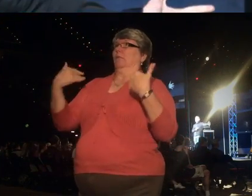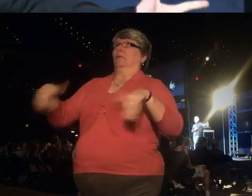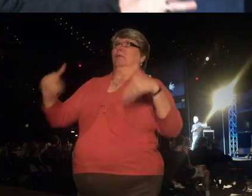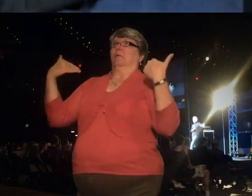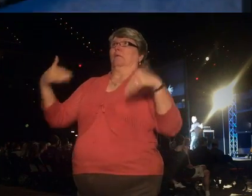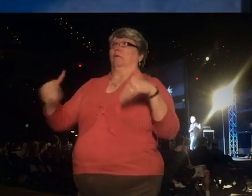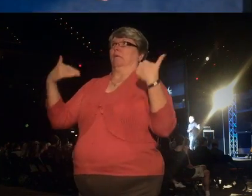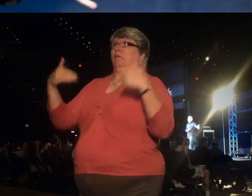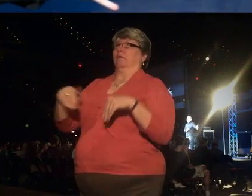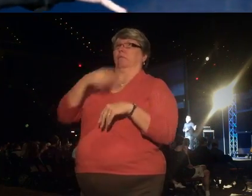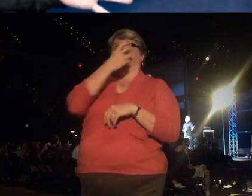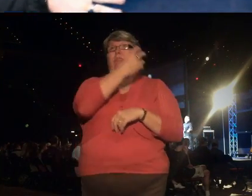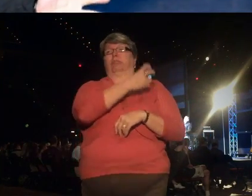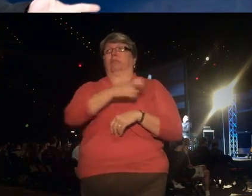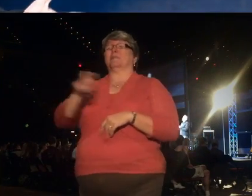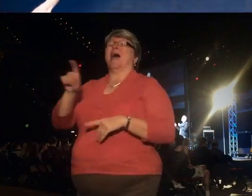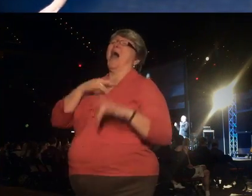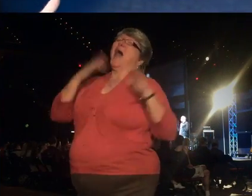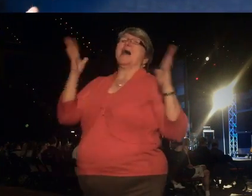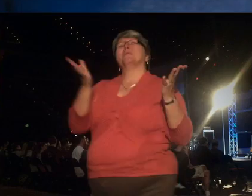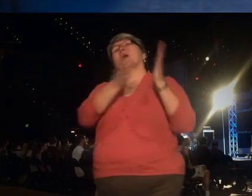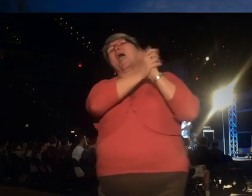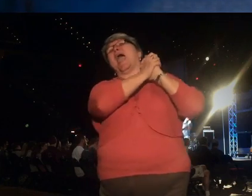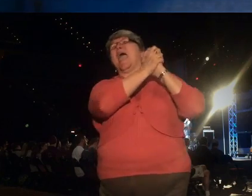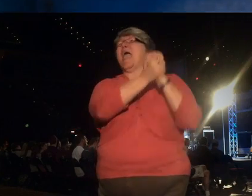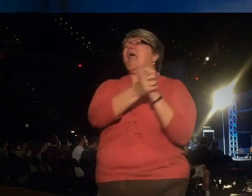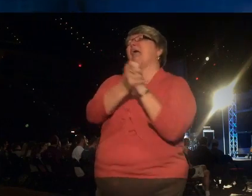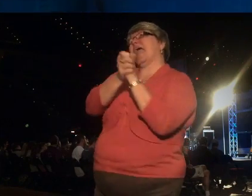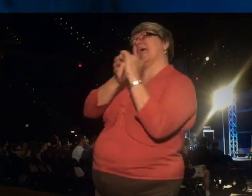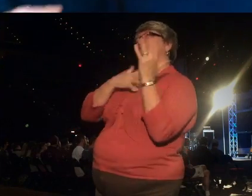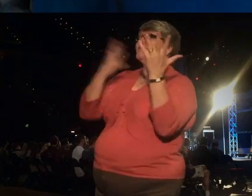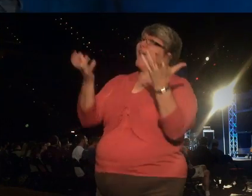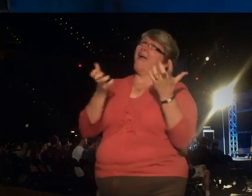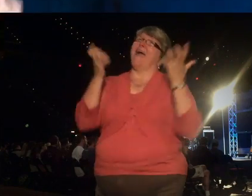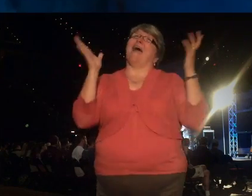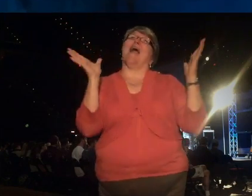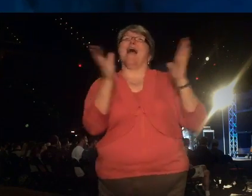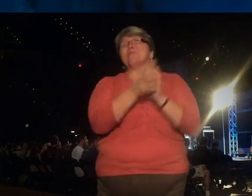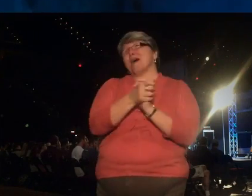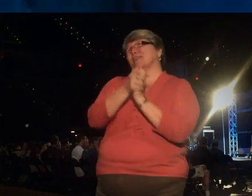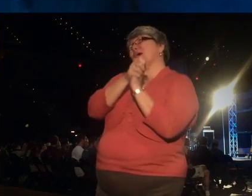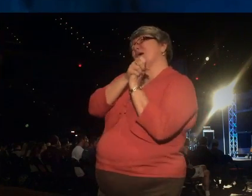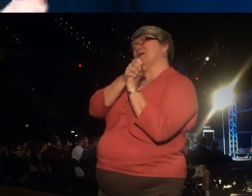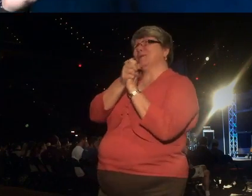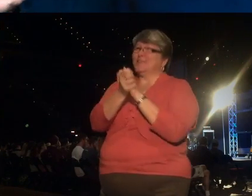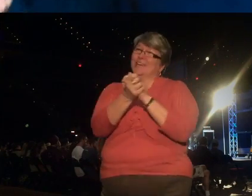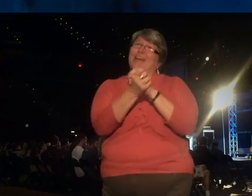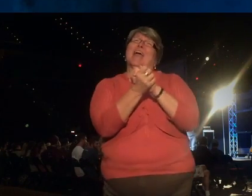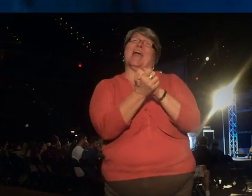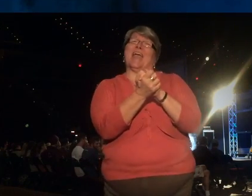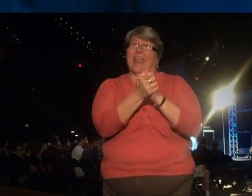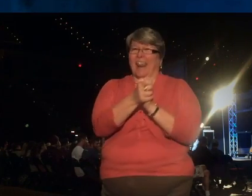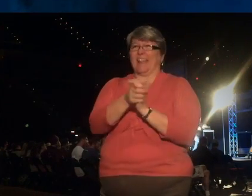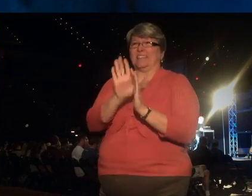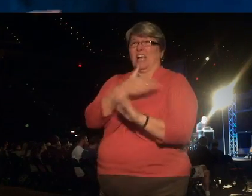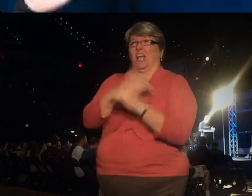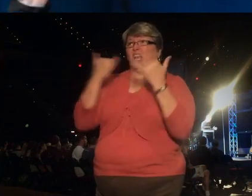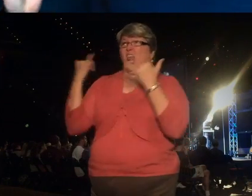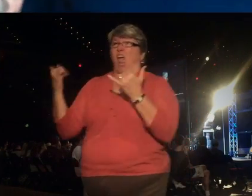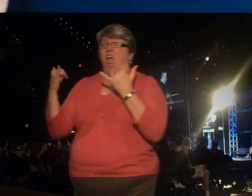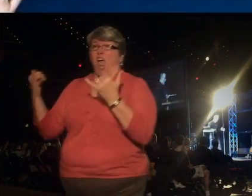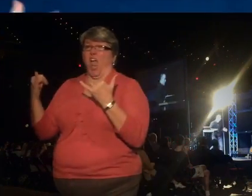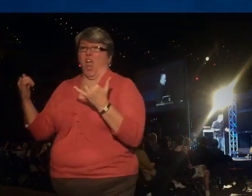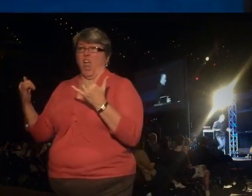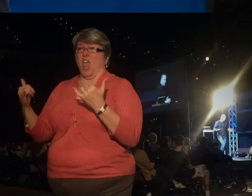right? And it's a long journey from, I wanna hold your hand, I wanna hold your